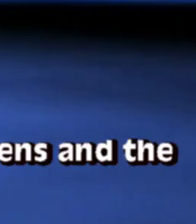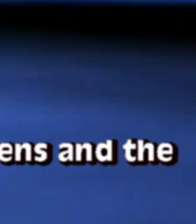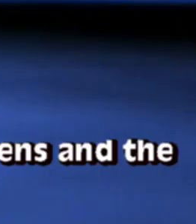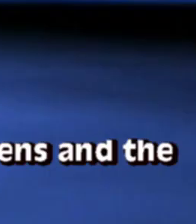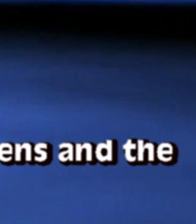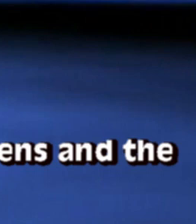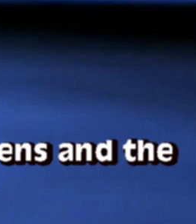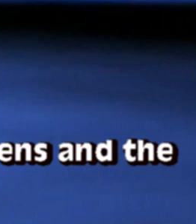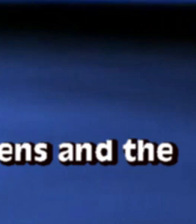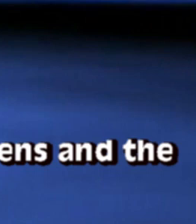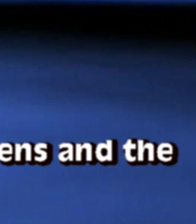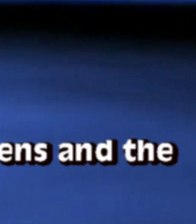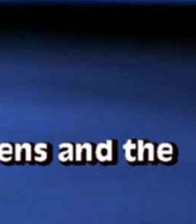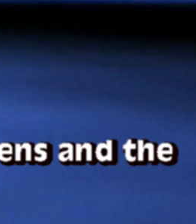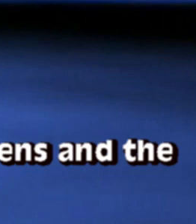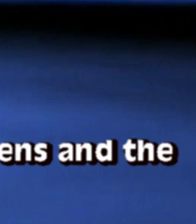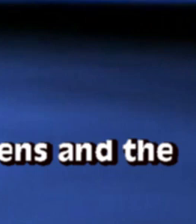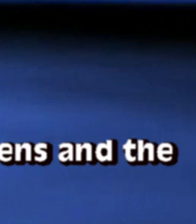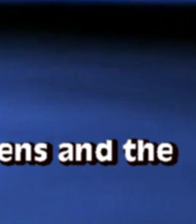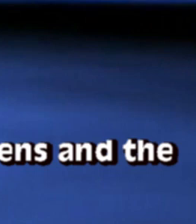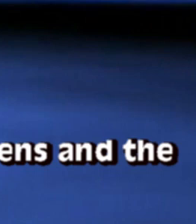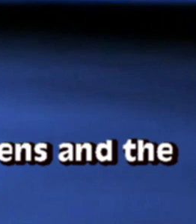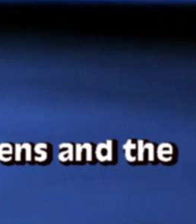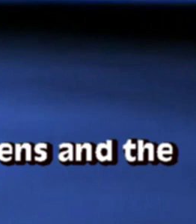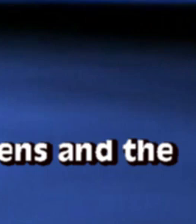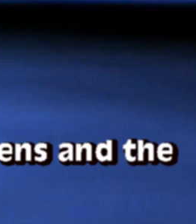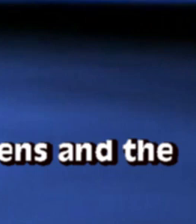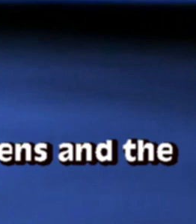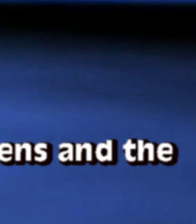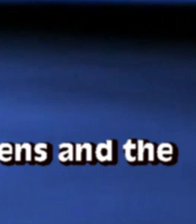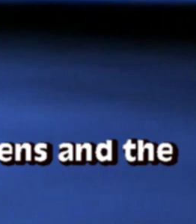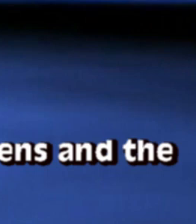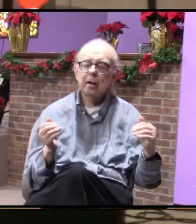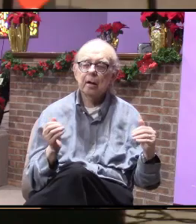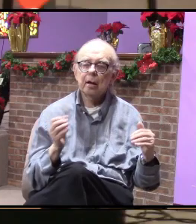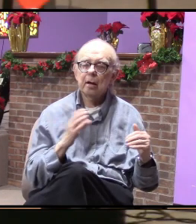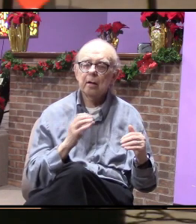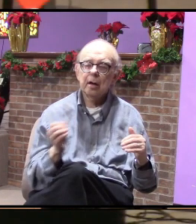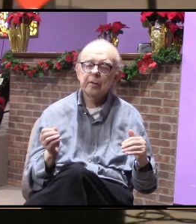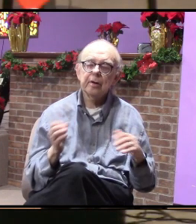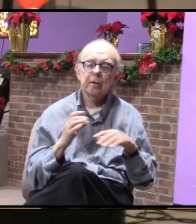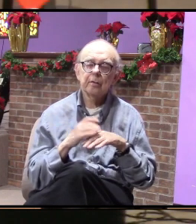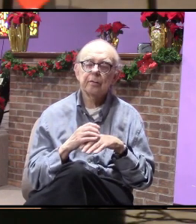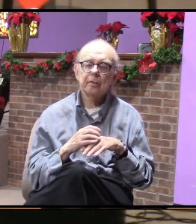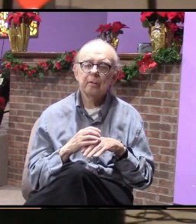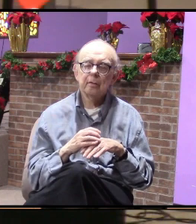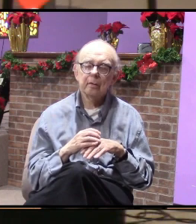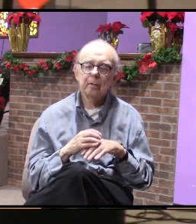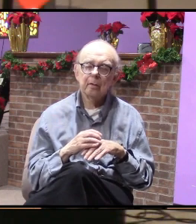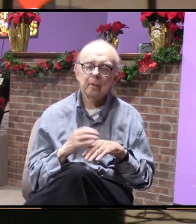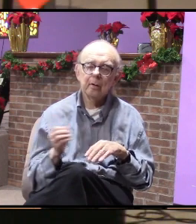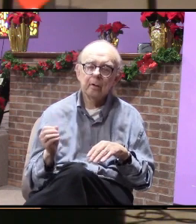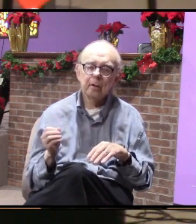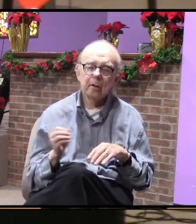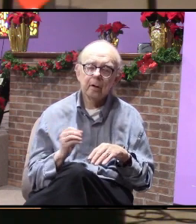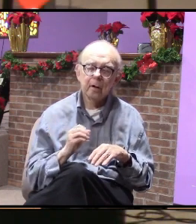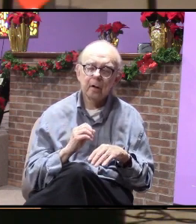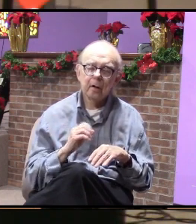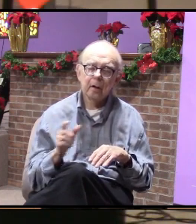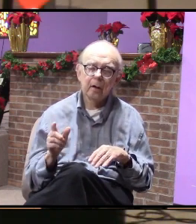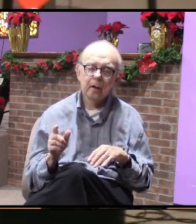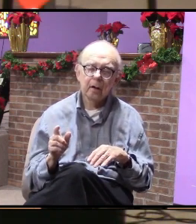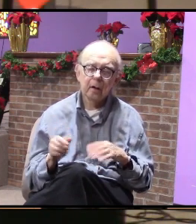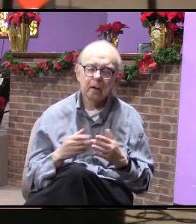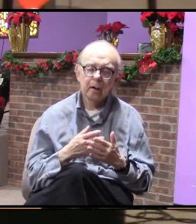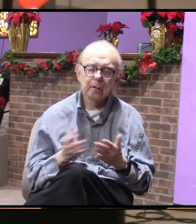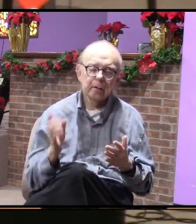what? He created the heavens and the earth. In all of